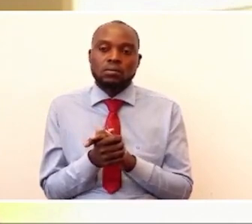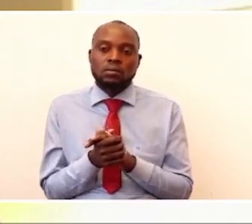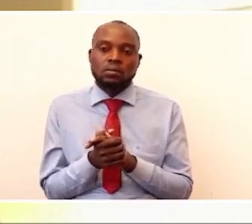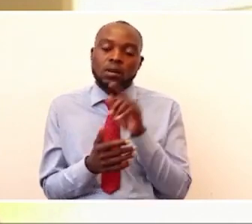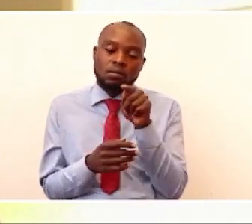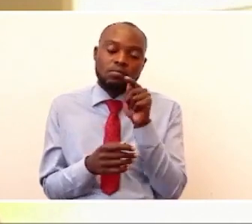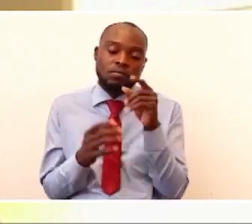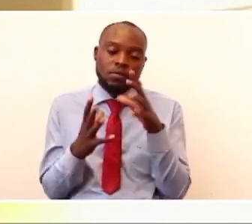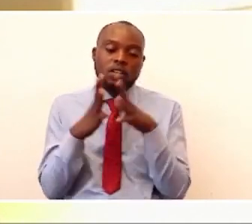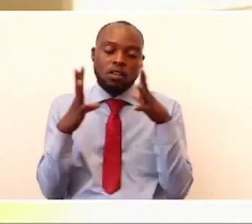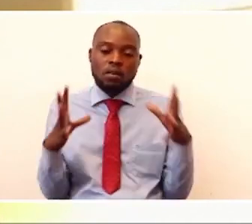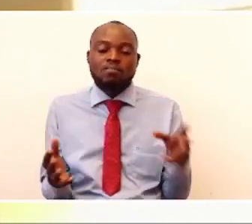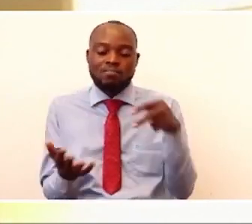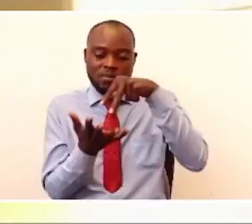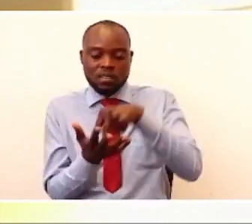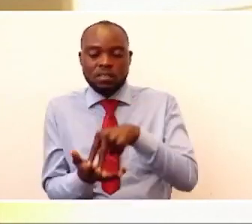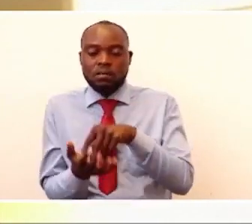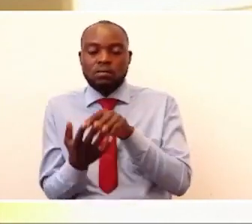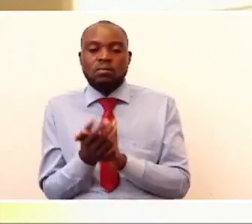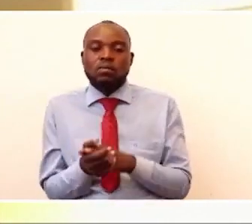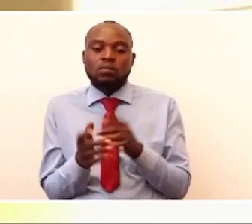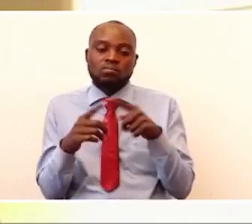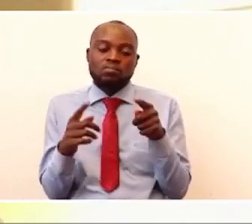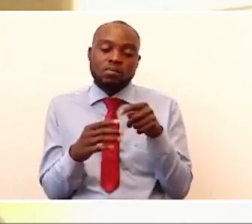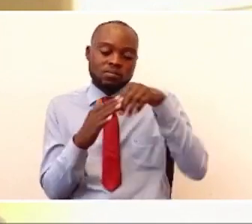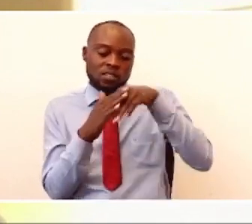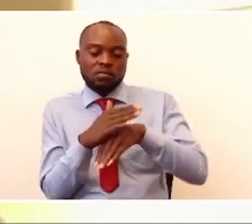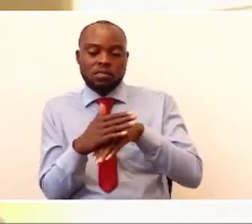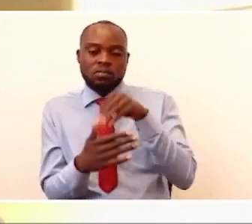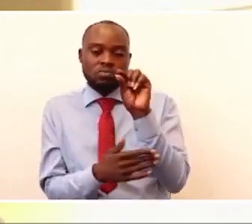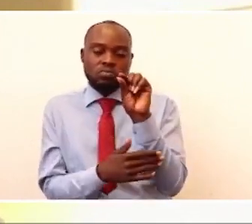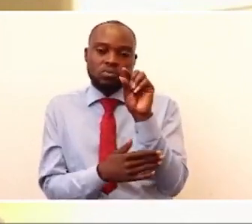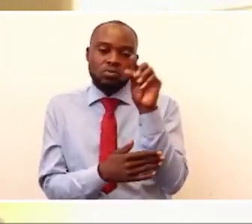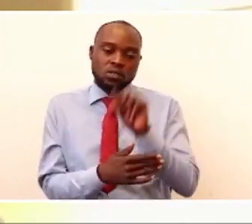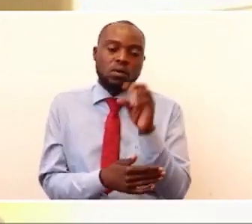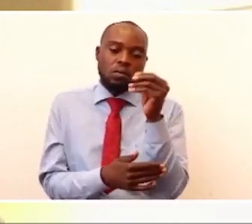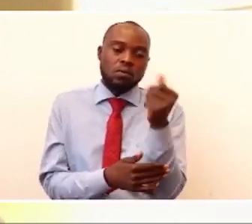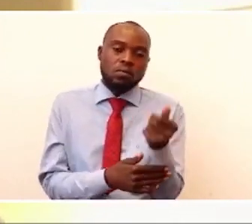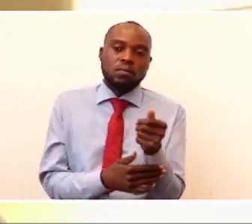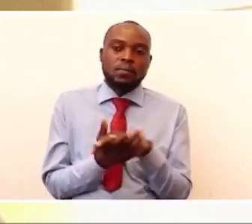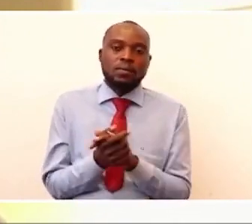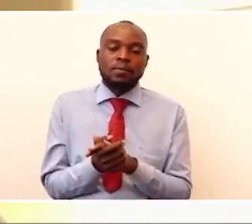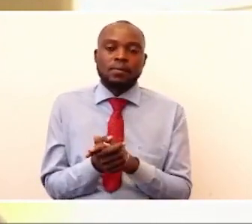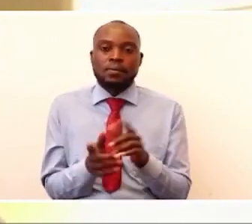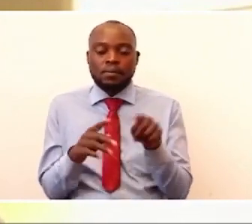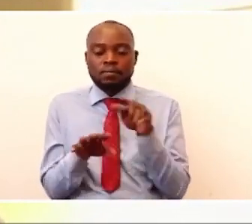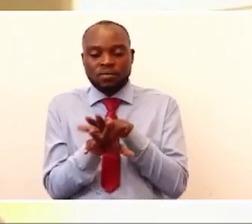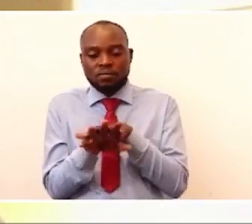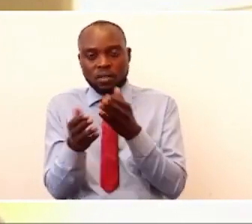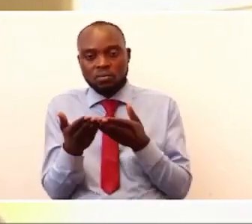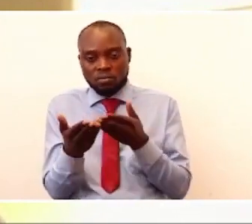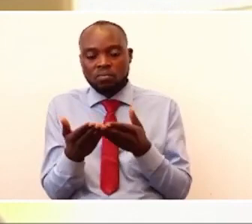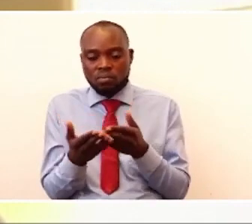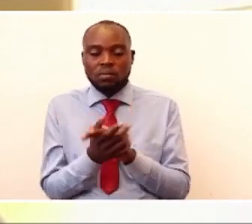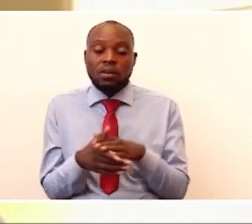are much more stable in their valuation than crypto assets. Although,